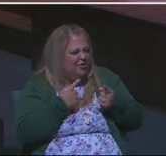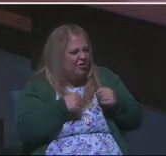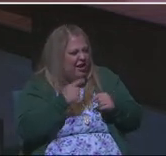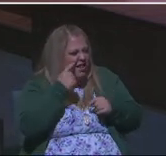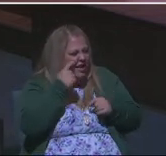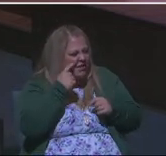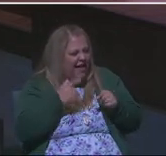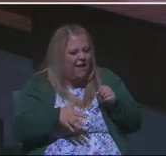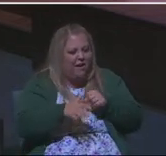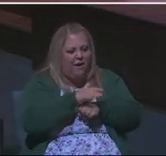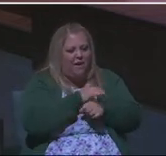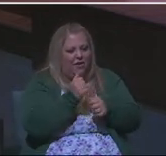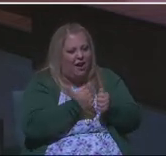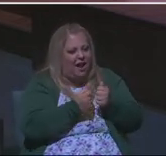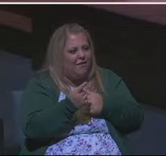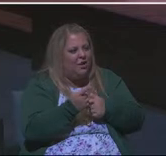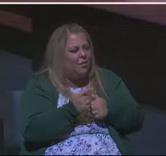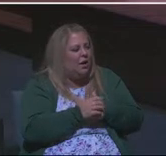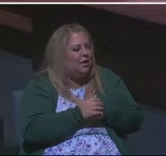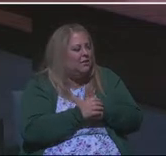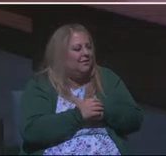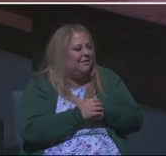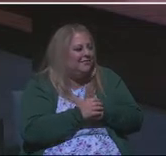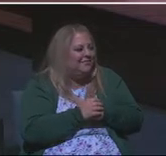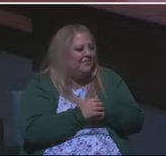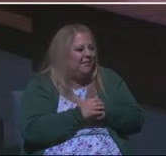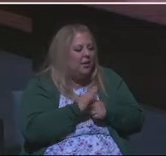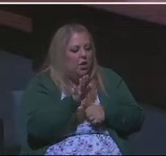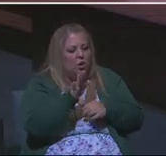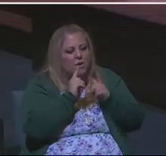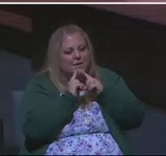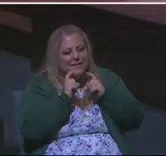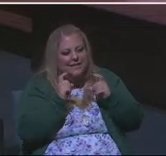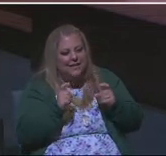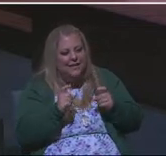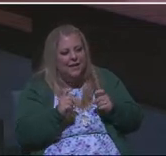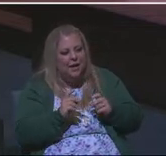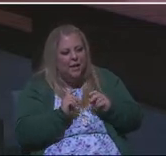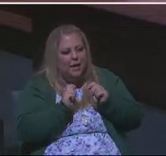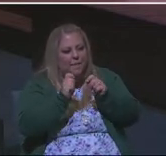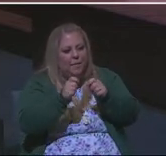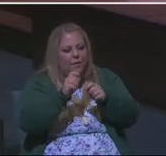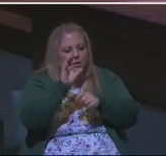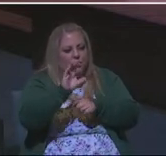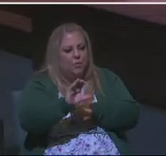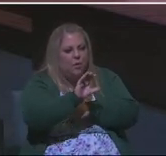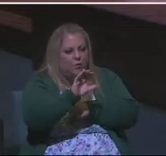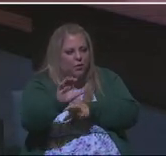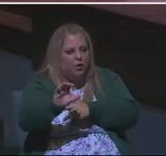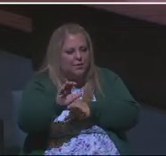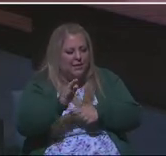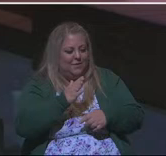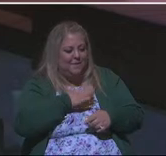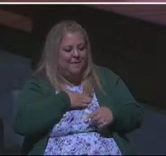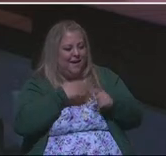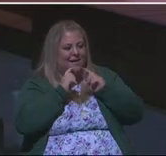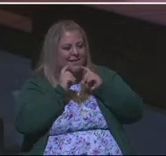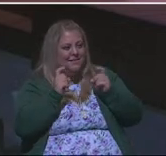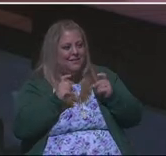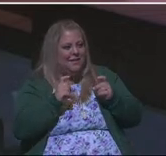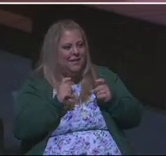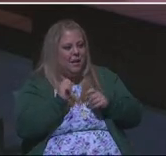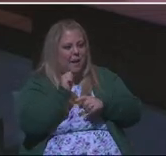cover everybody. It was your sin that put him there. It was my sin that put